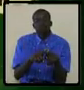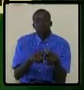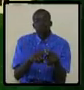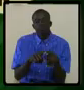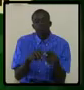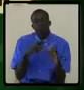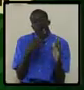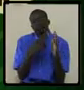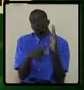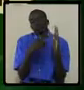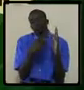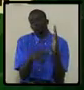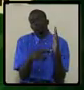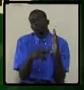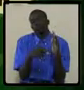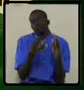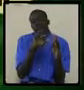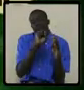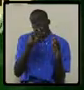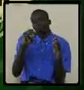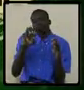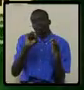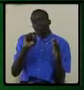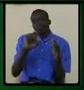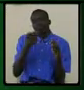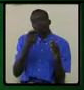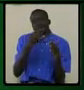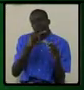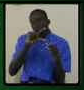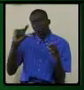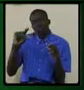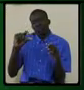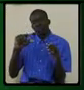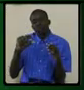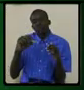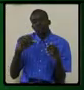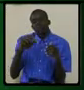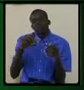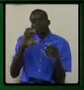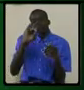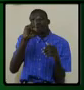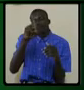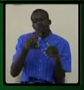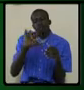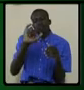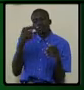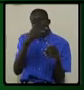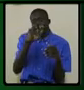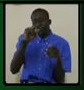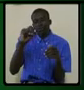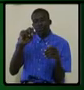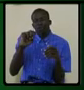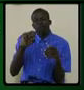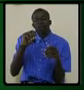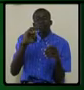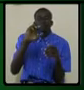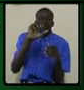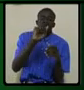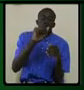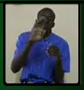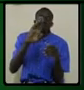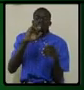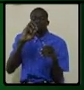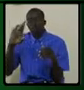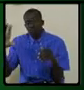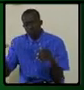Here are the rules. SMS the keyword oxygen and option A, B or